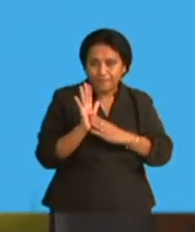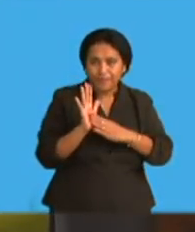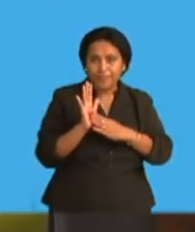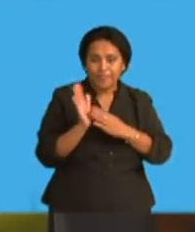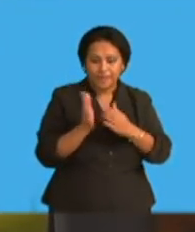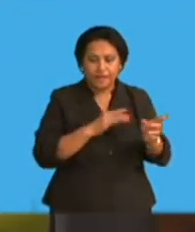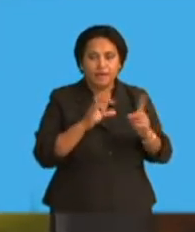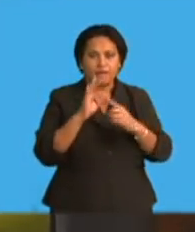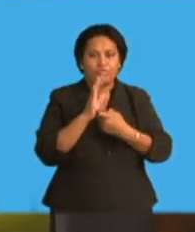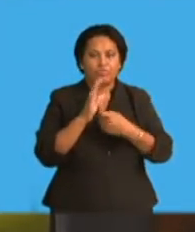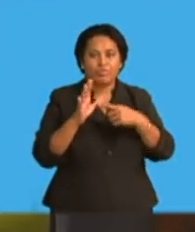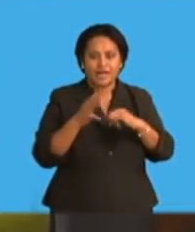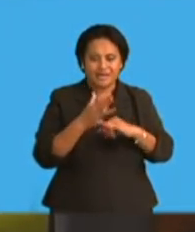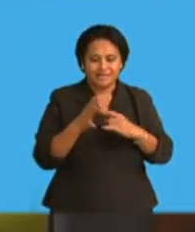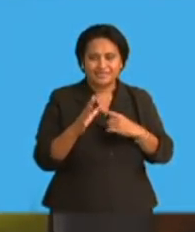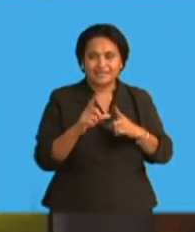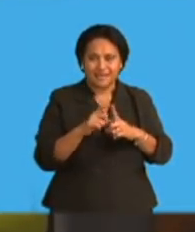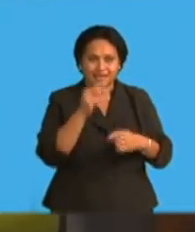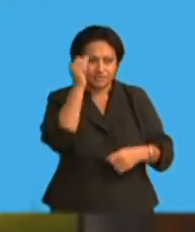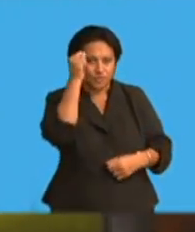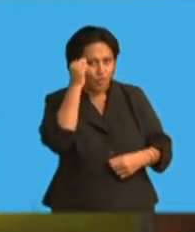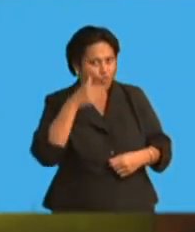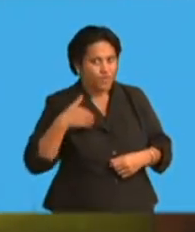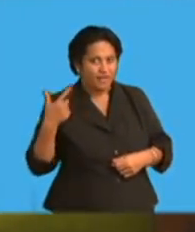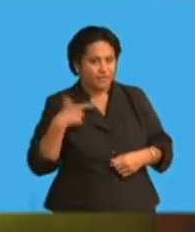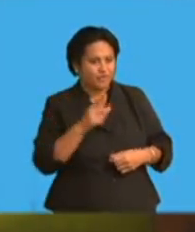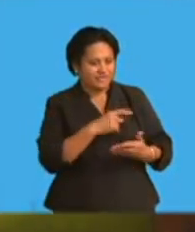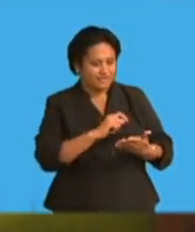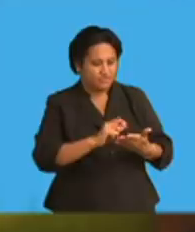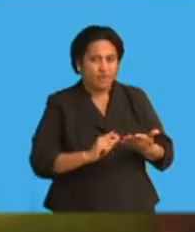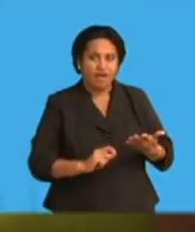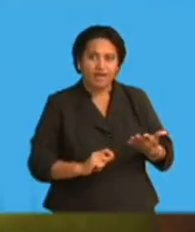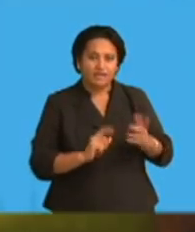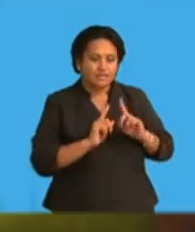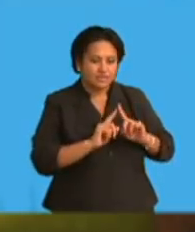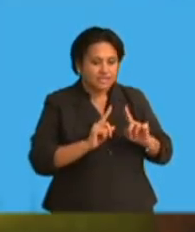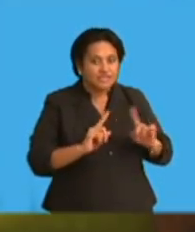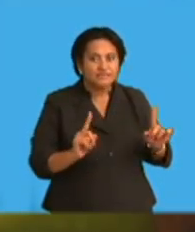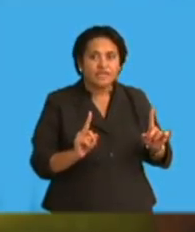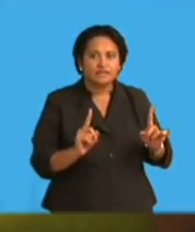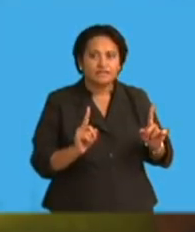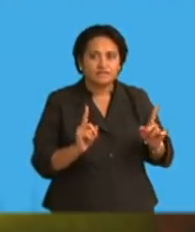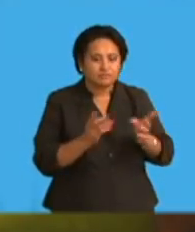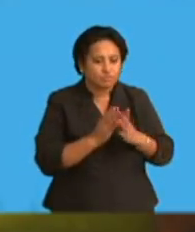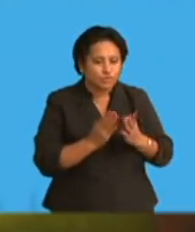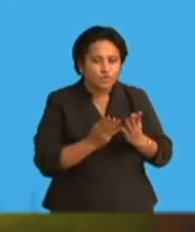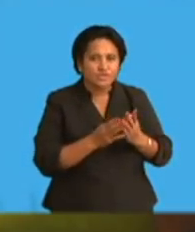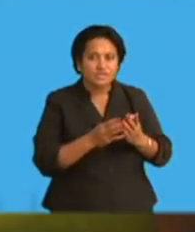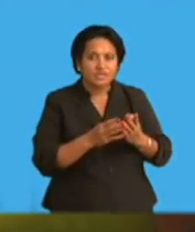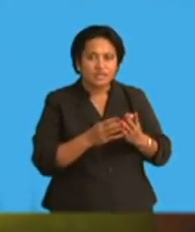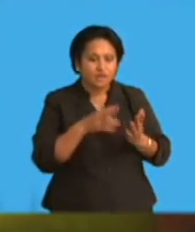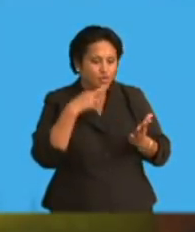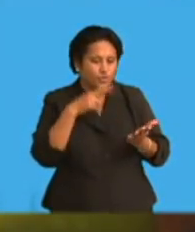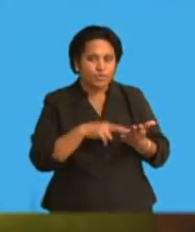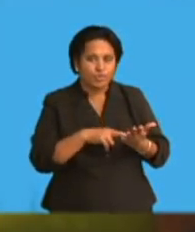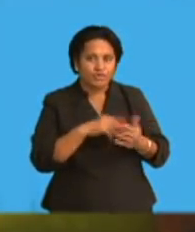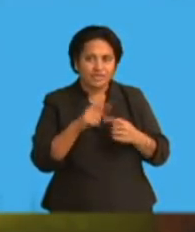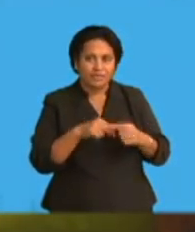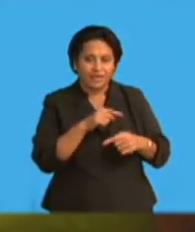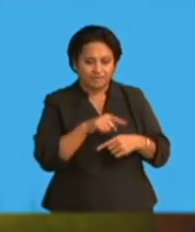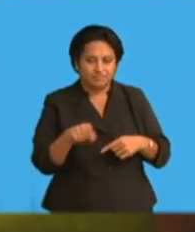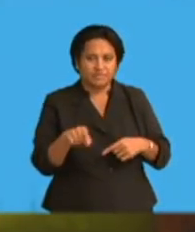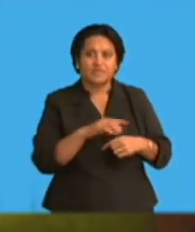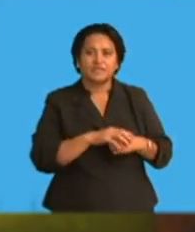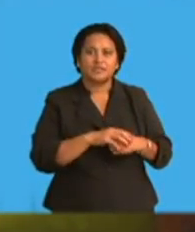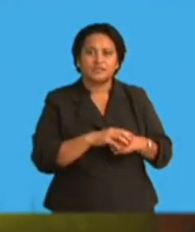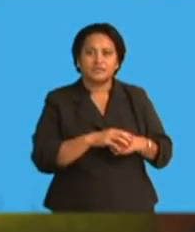of having a country, a society that's beholden to a non-economic issue can actually have a negative impact on the